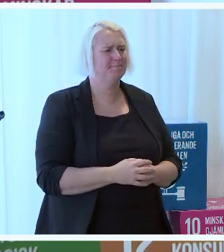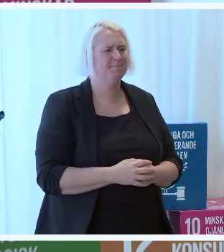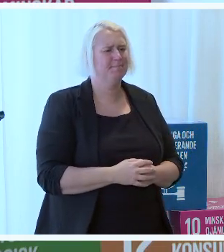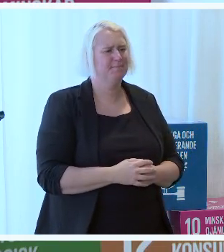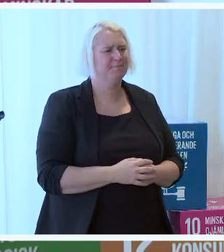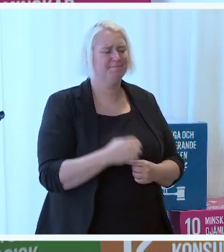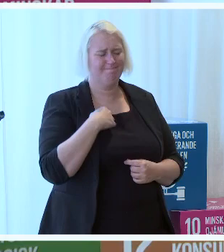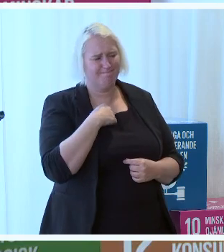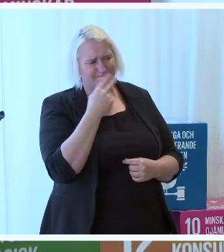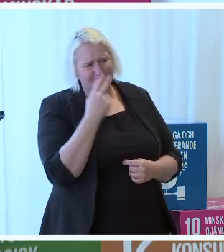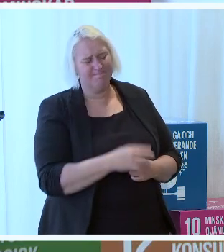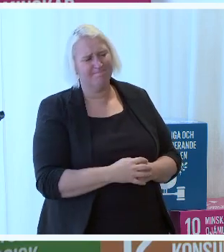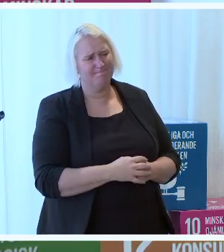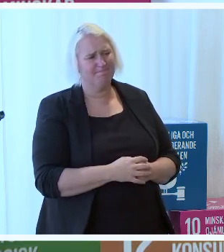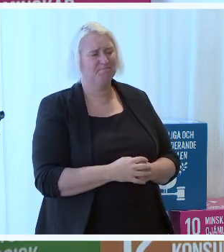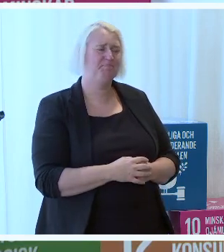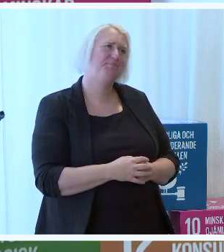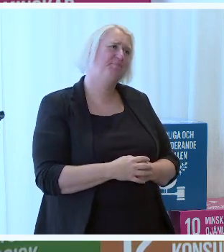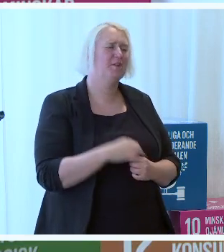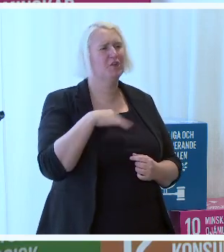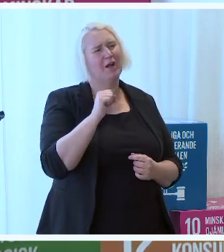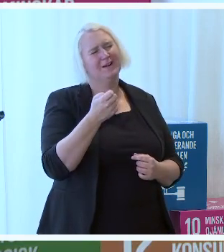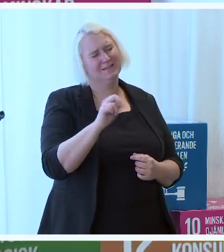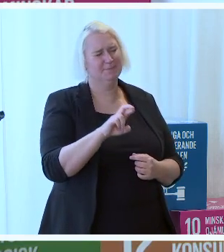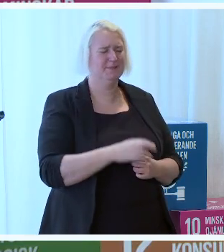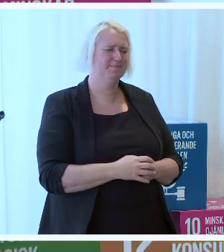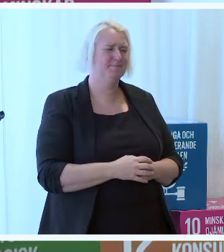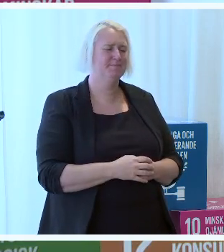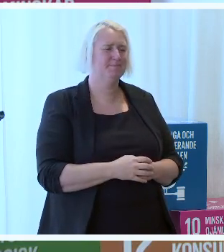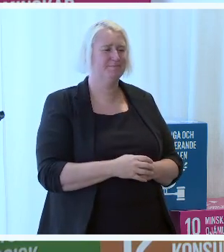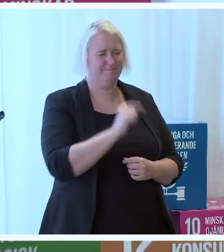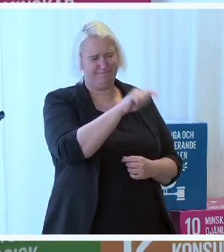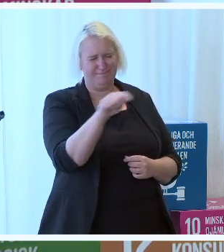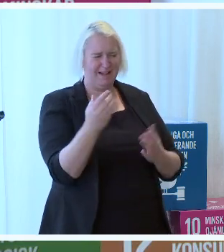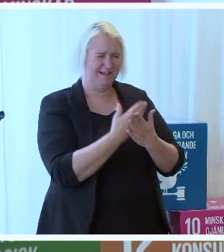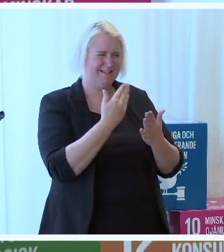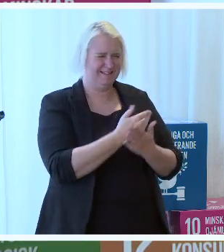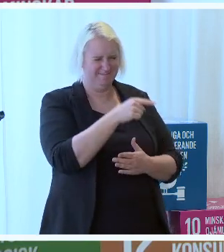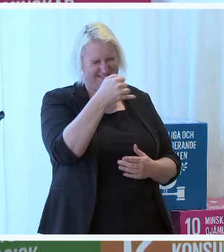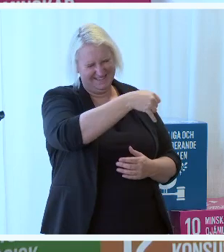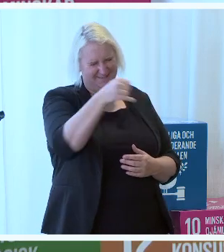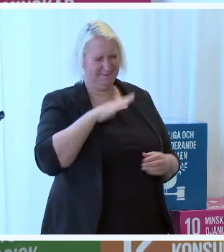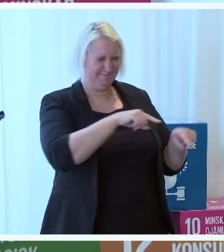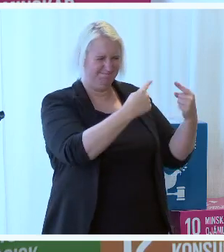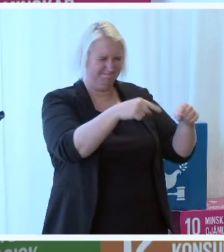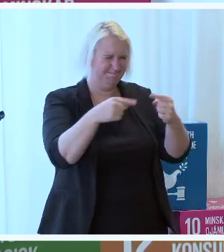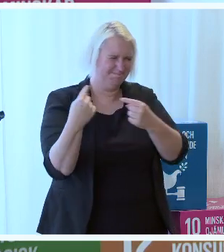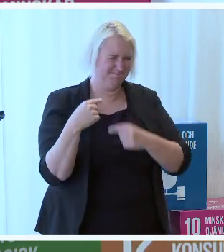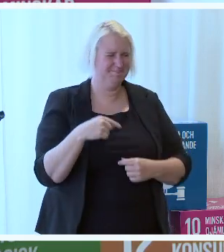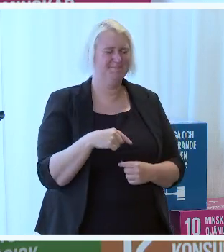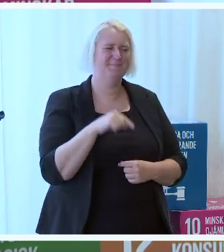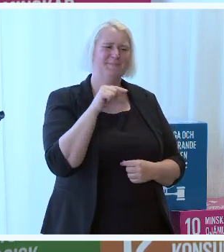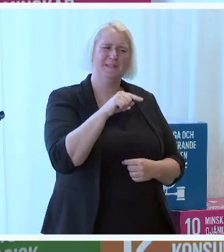that, for example, in countries in active conflict, sometimes it's very difficult to work with the issue of